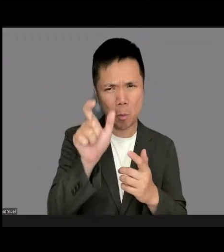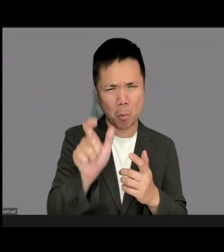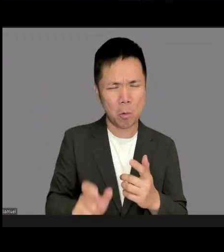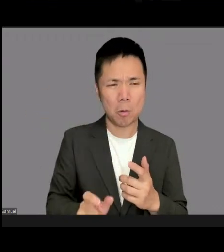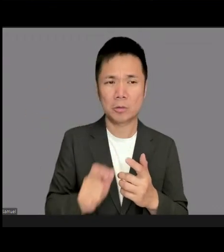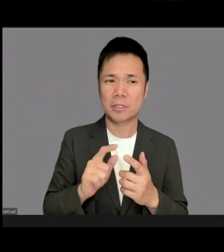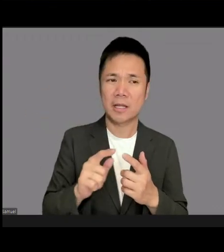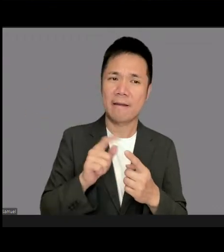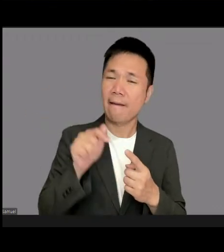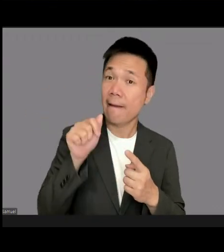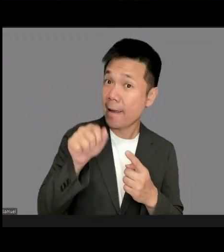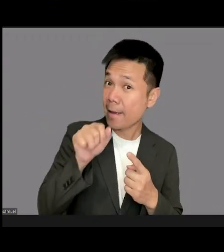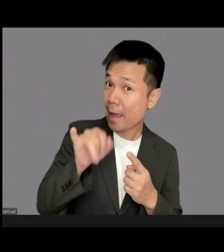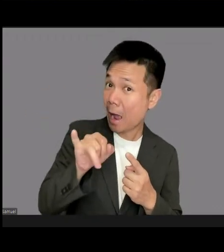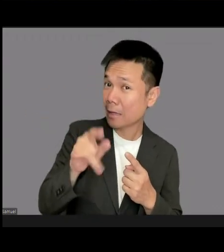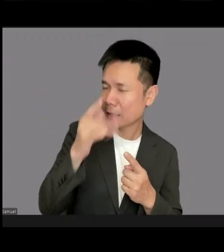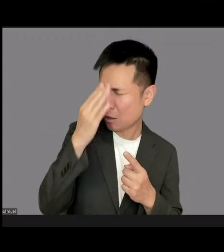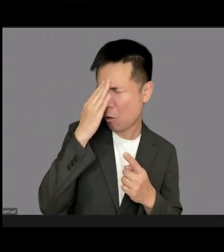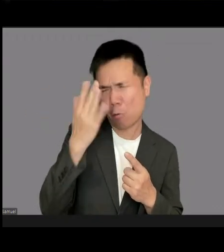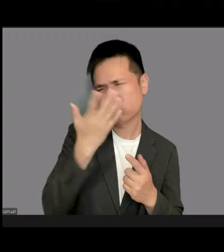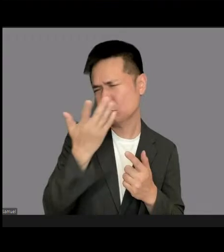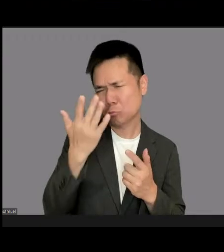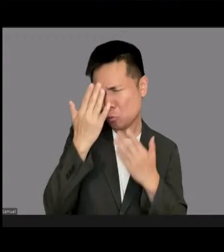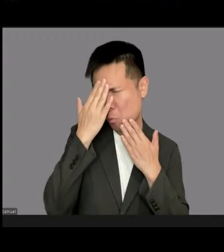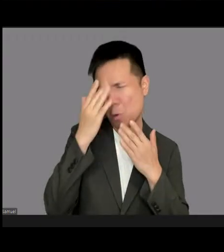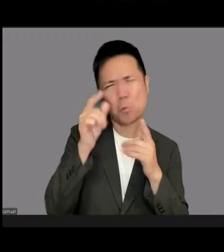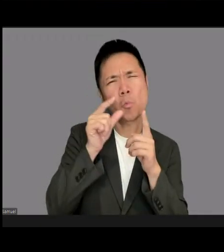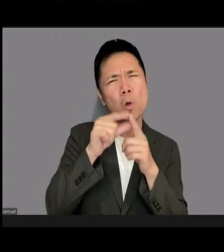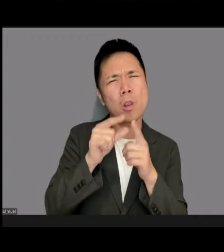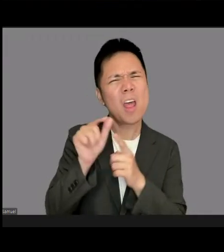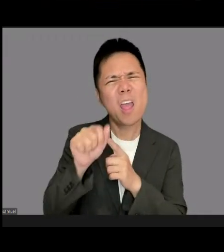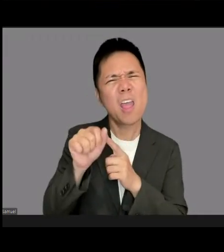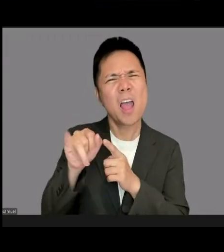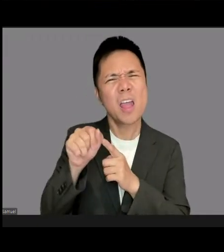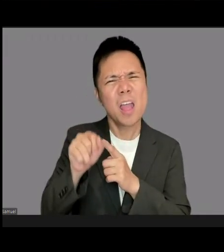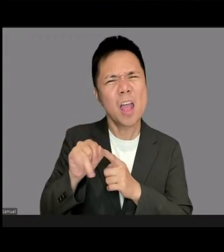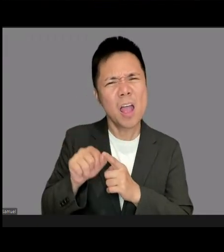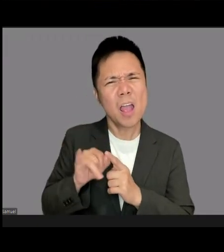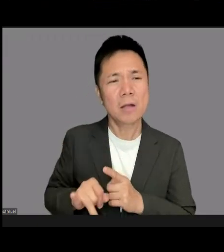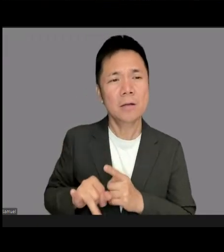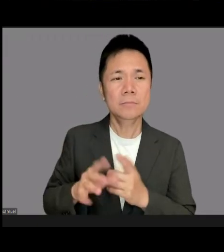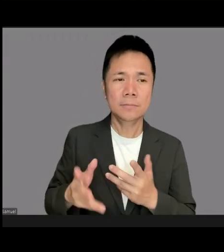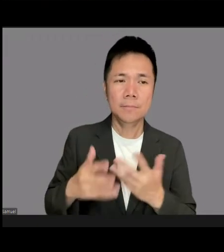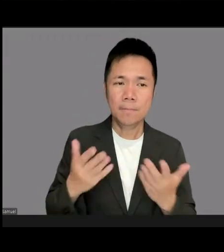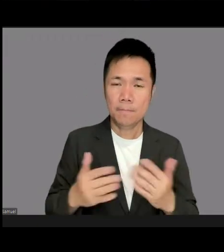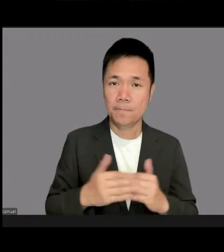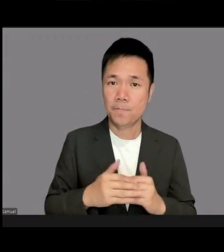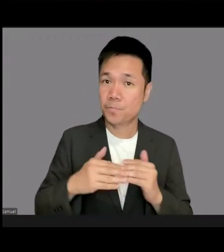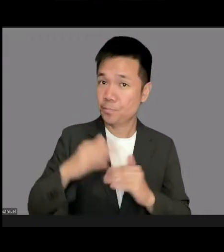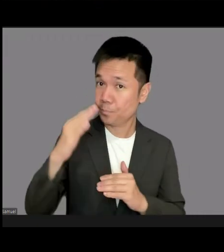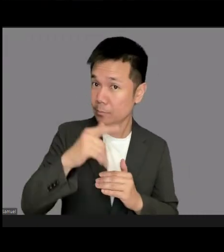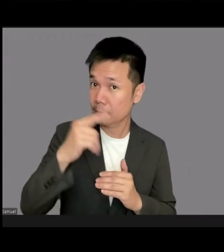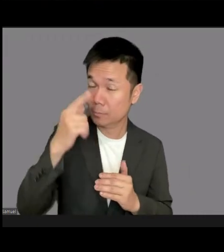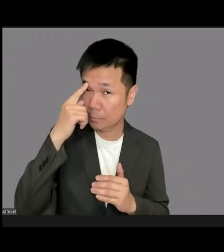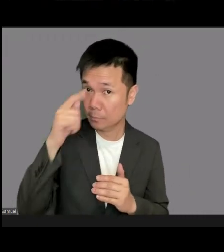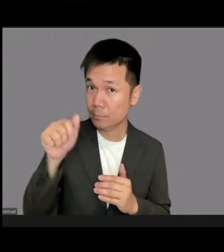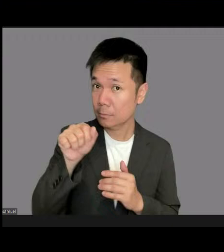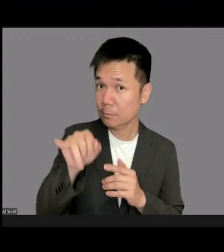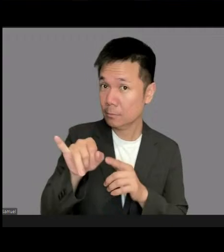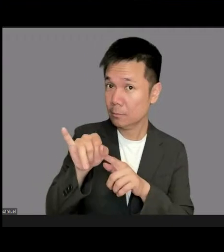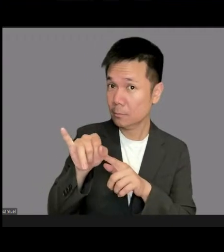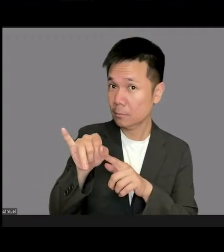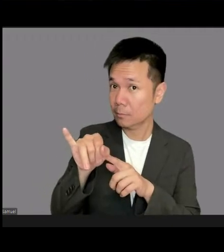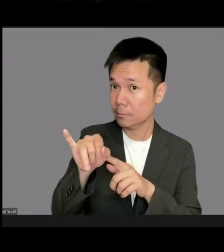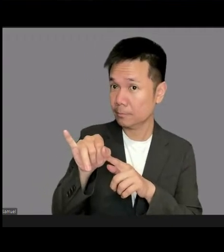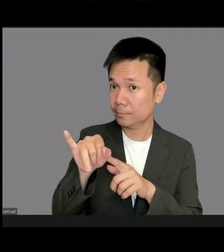intelligence is the talk of the town today. Obviously, as we move forward, artificial intelligence should be able to should be